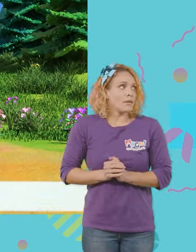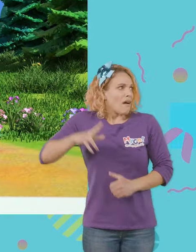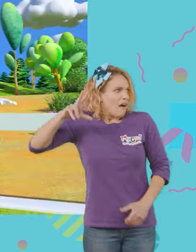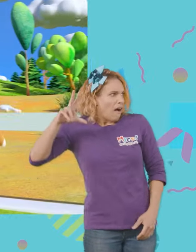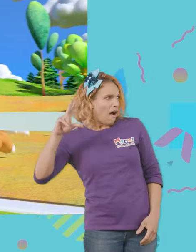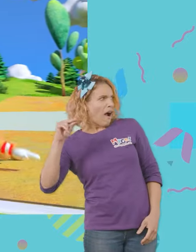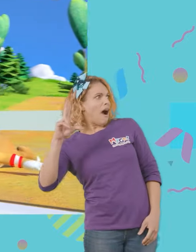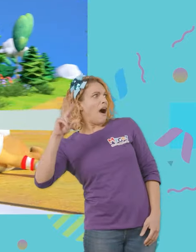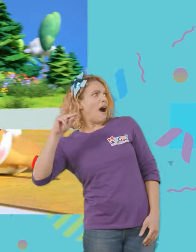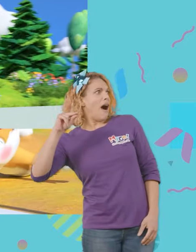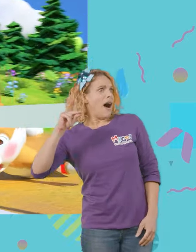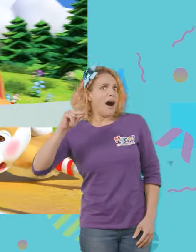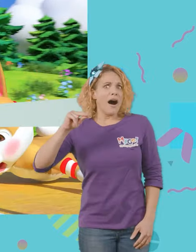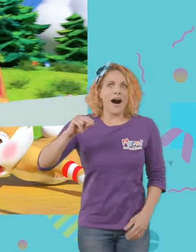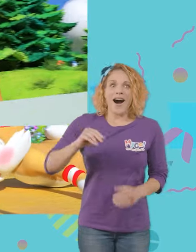No!